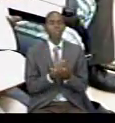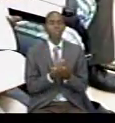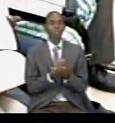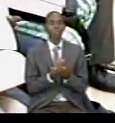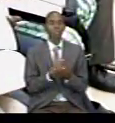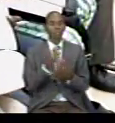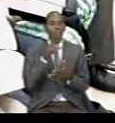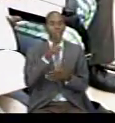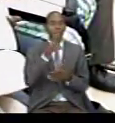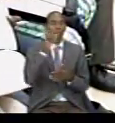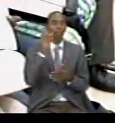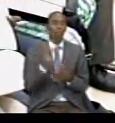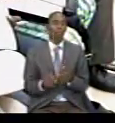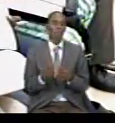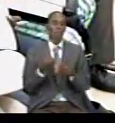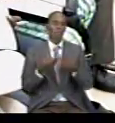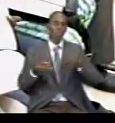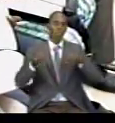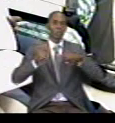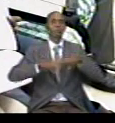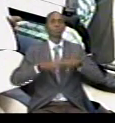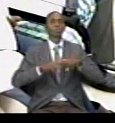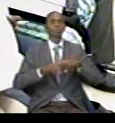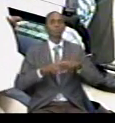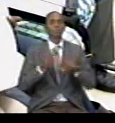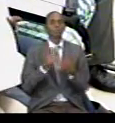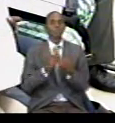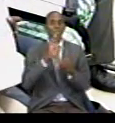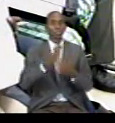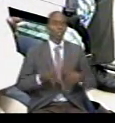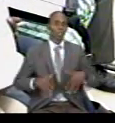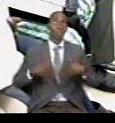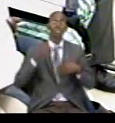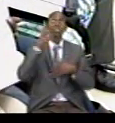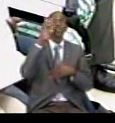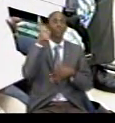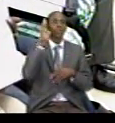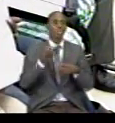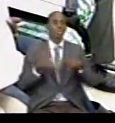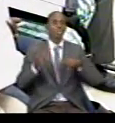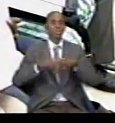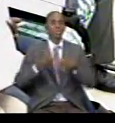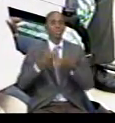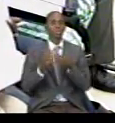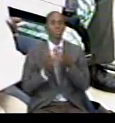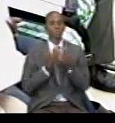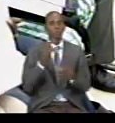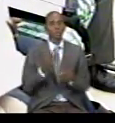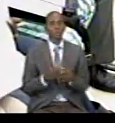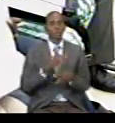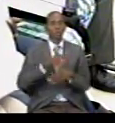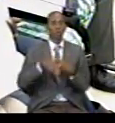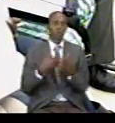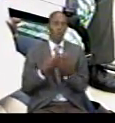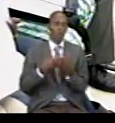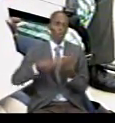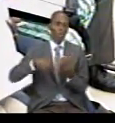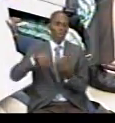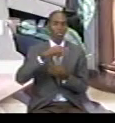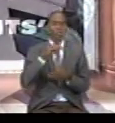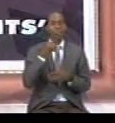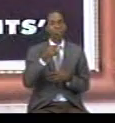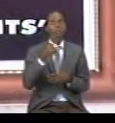He must increase. In your life, he will increase. All around you, he will increase.